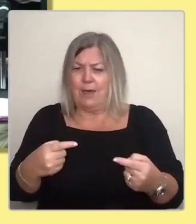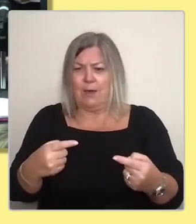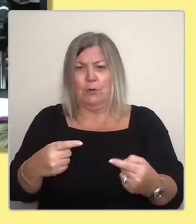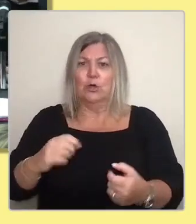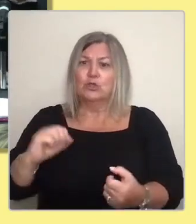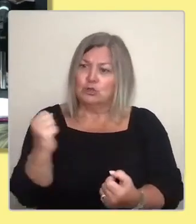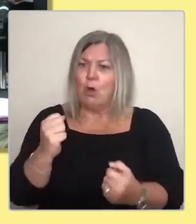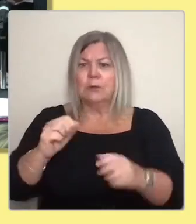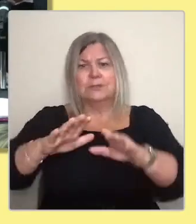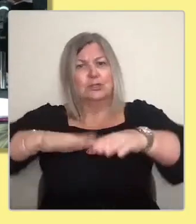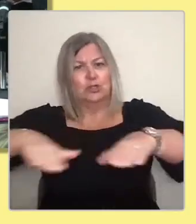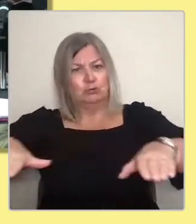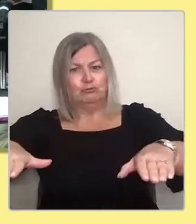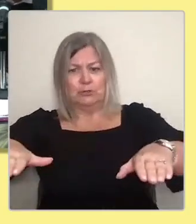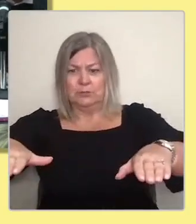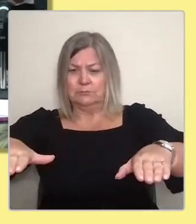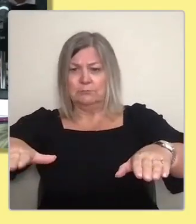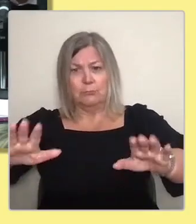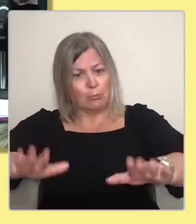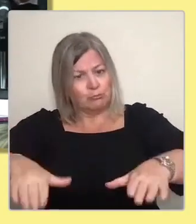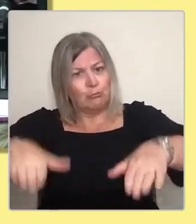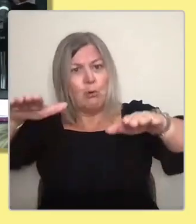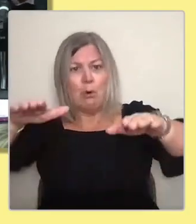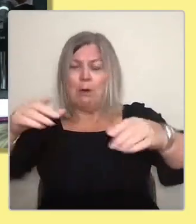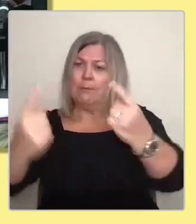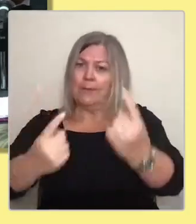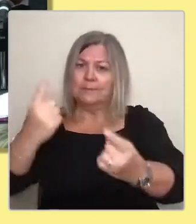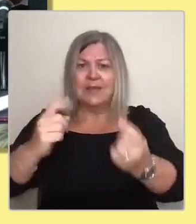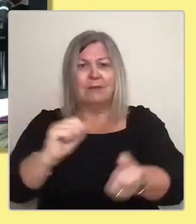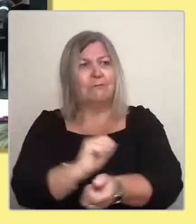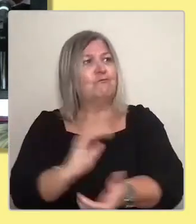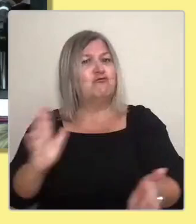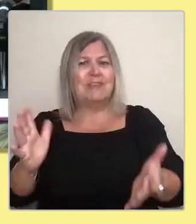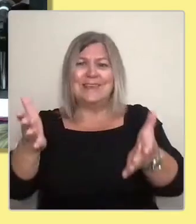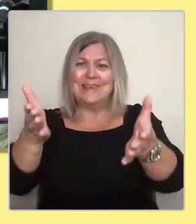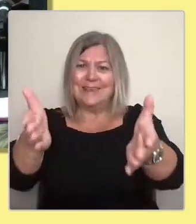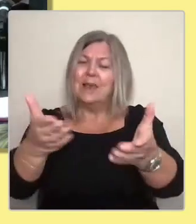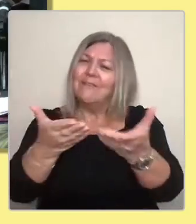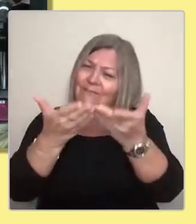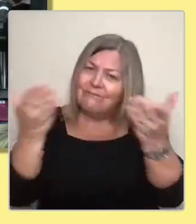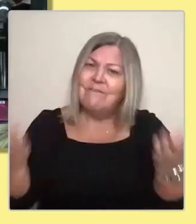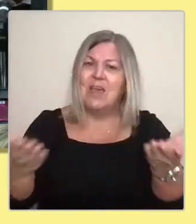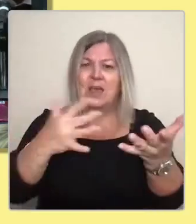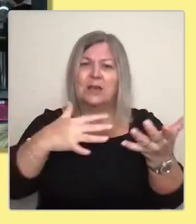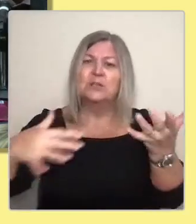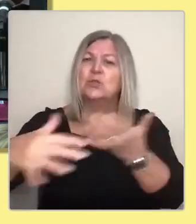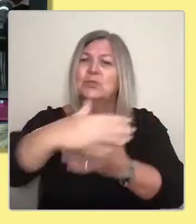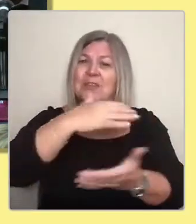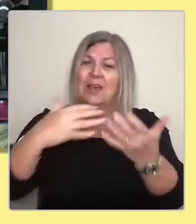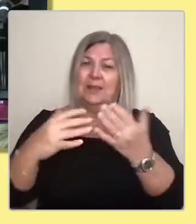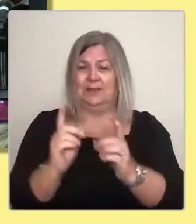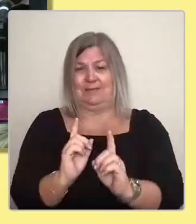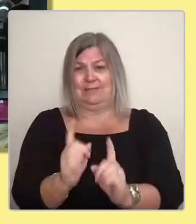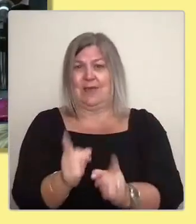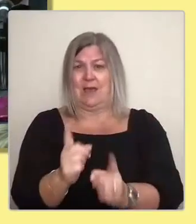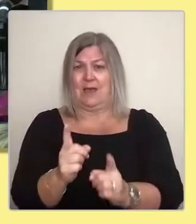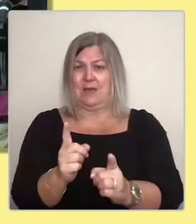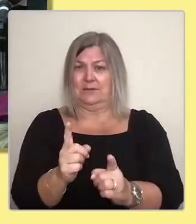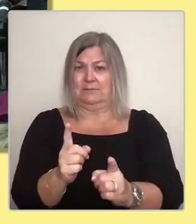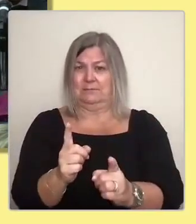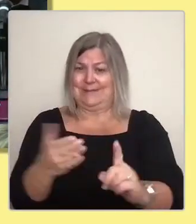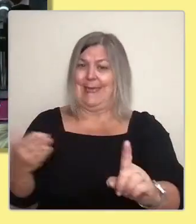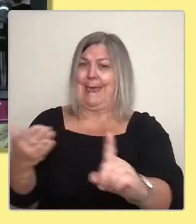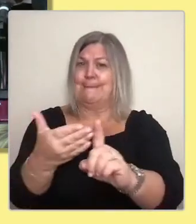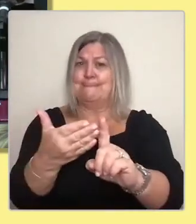children to grow up in a free and fair society? Because that's how high the stakes are in